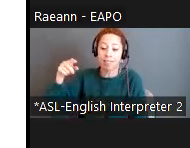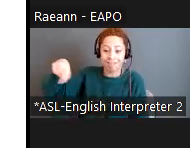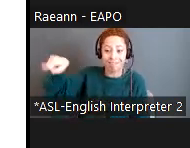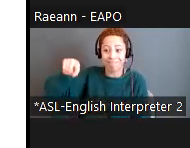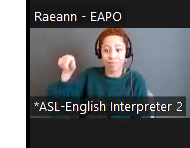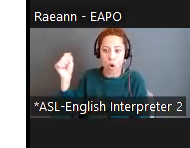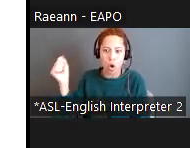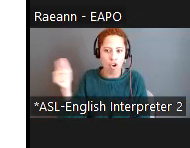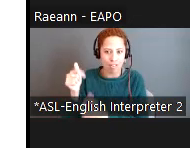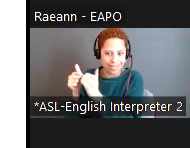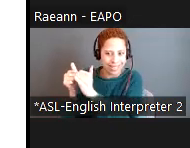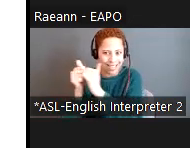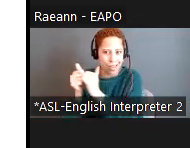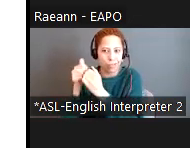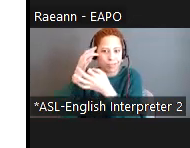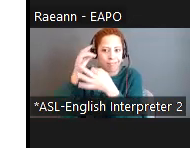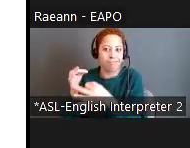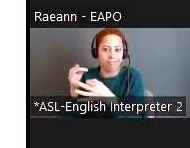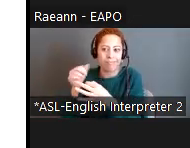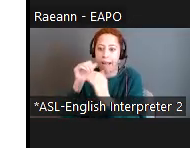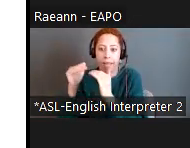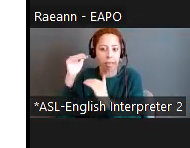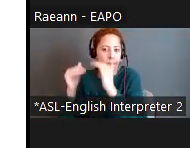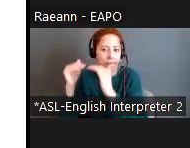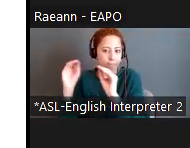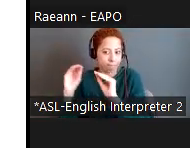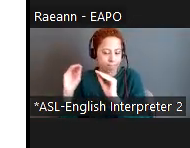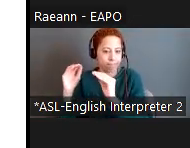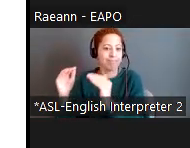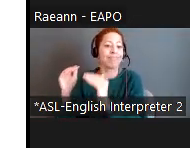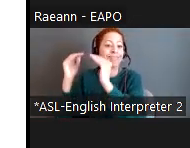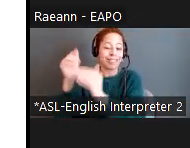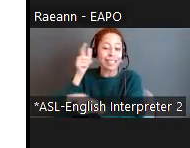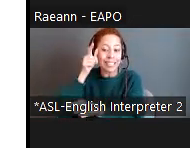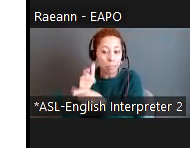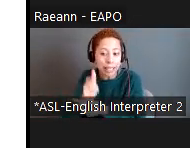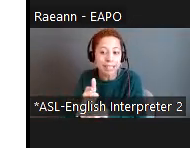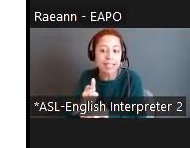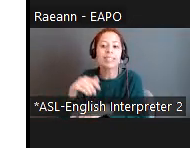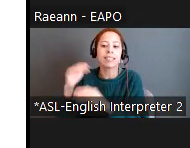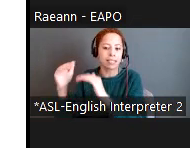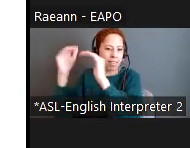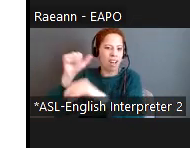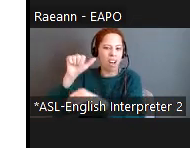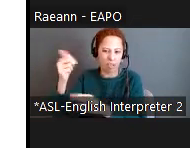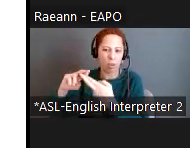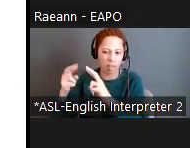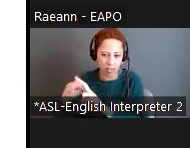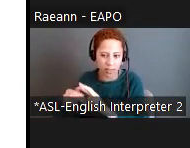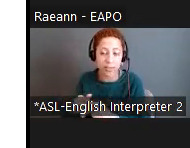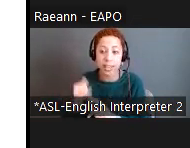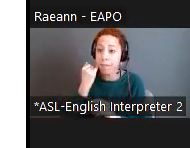precedent over another person. And then your siblings, and then other relatives. If you're in a situation where you have no